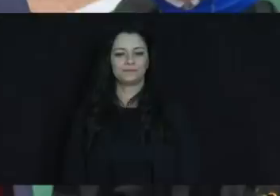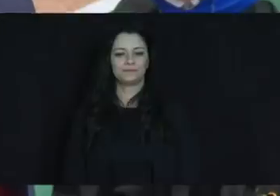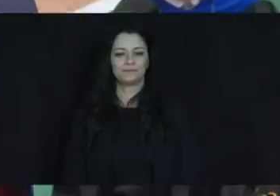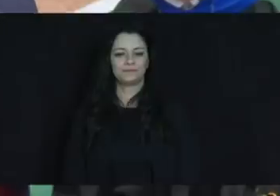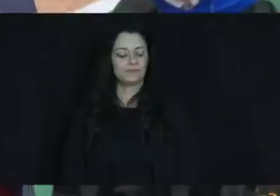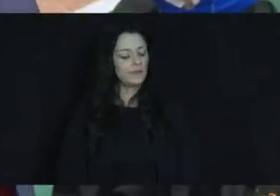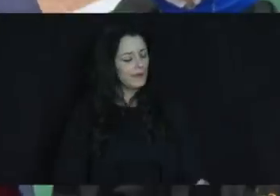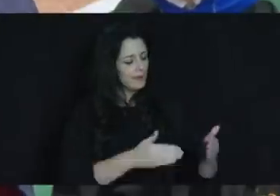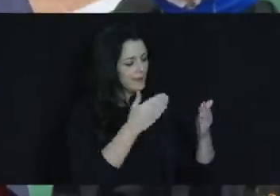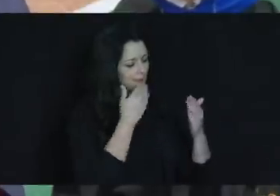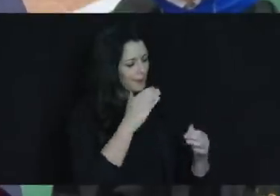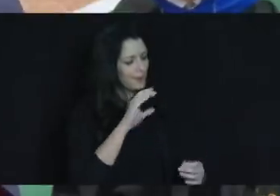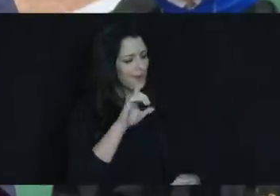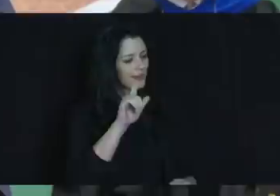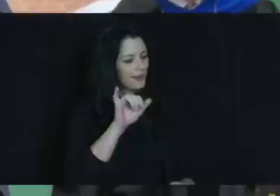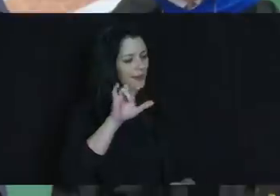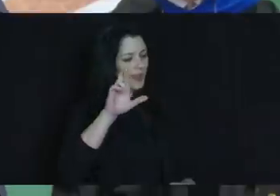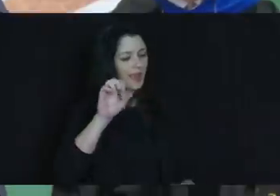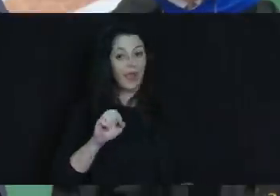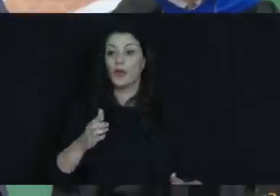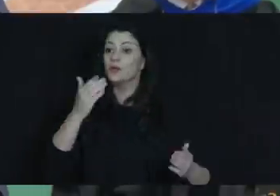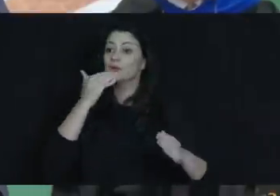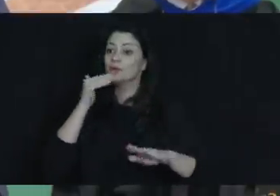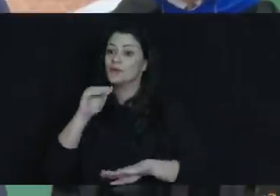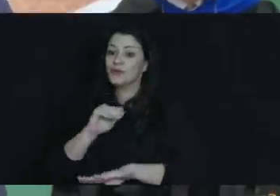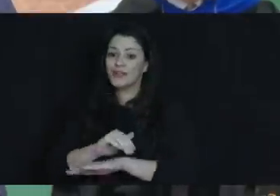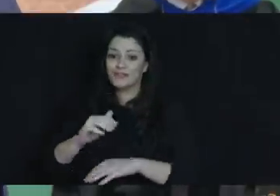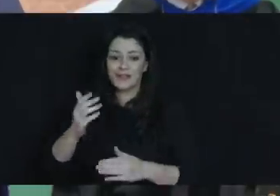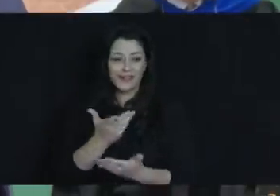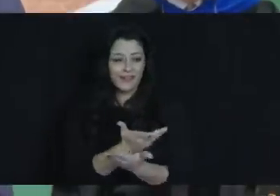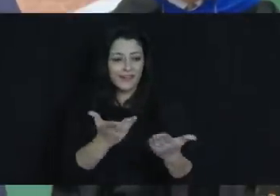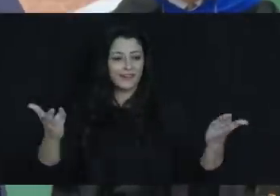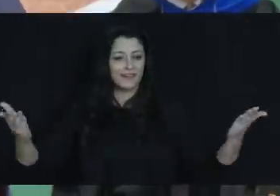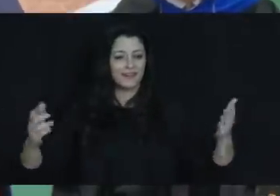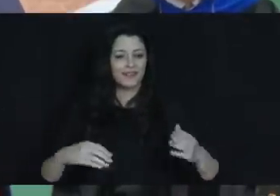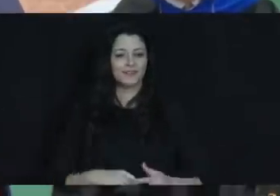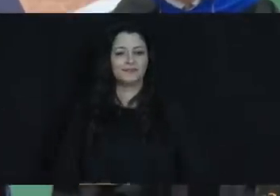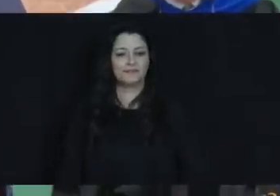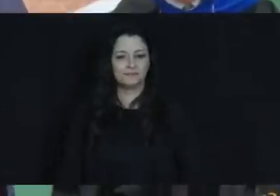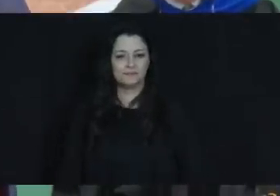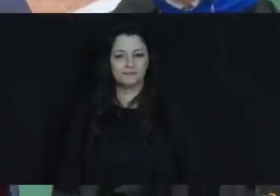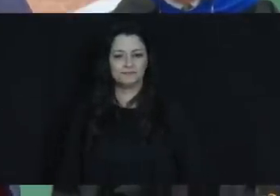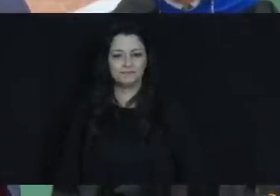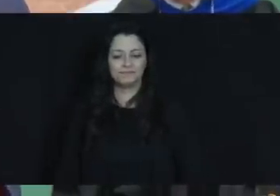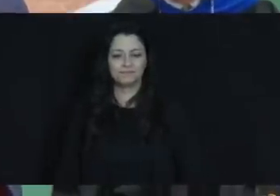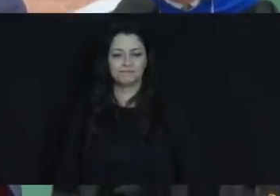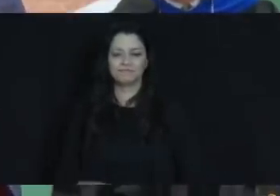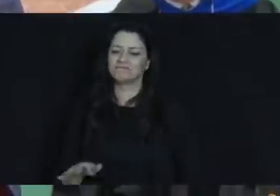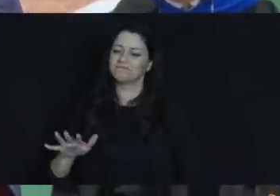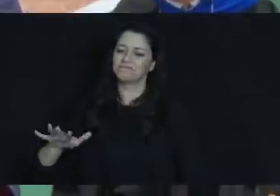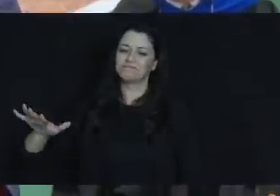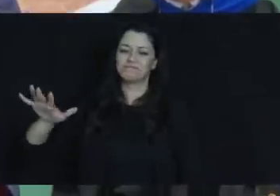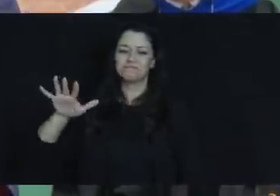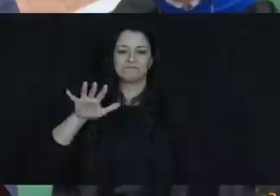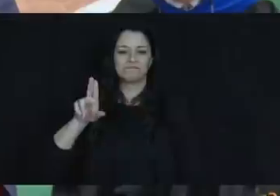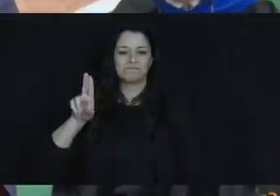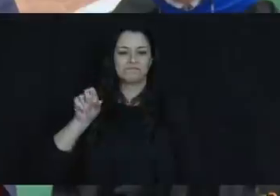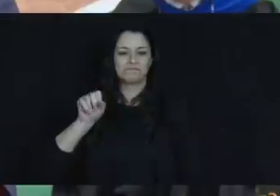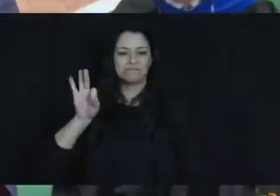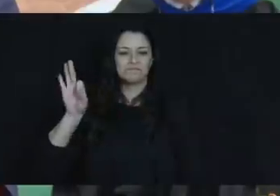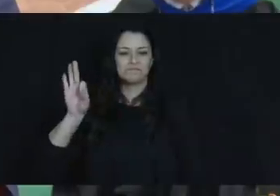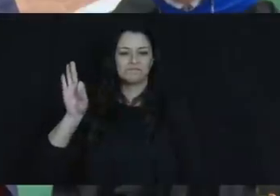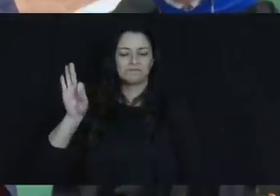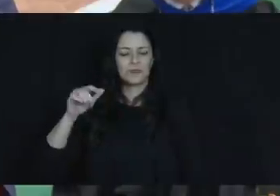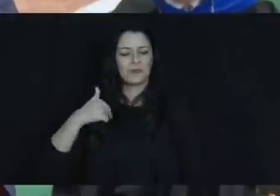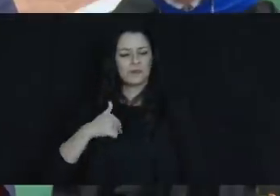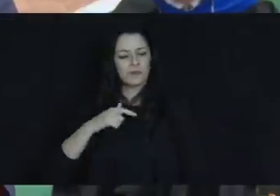Thank you, Claire, and good evening, everyone. Throughout the University of South Florida, we take great pride in the